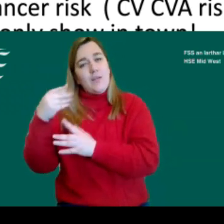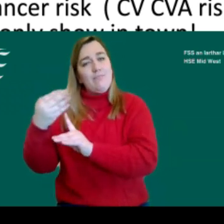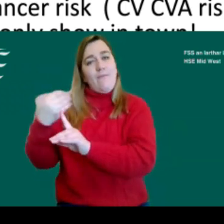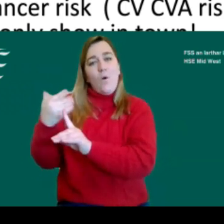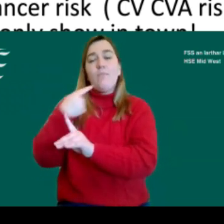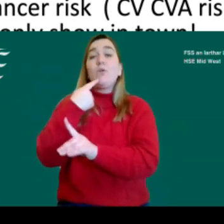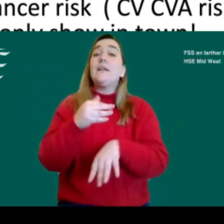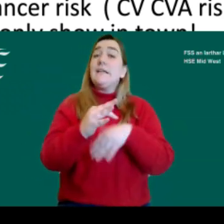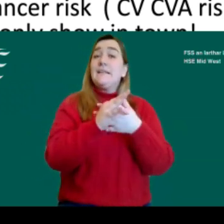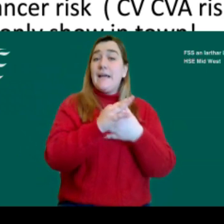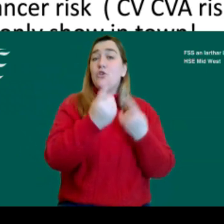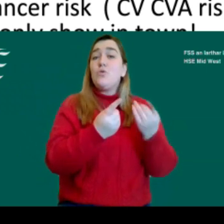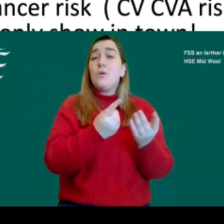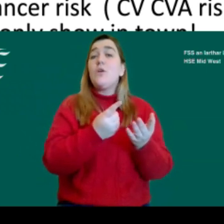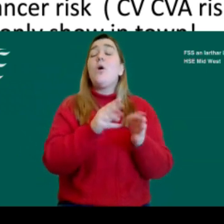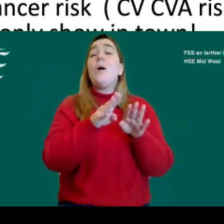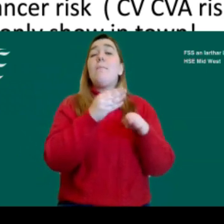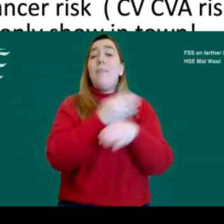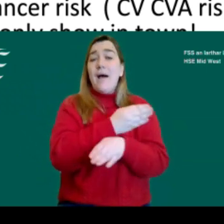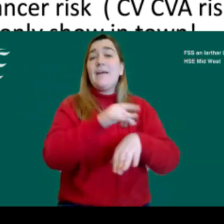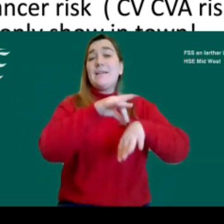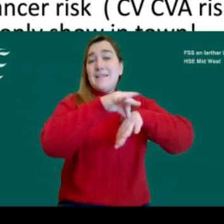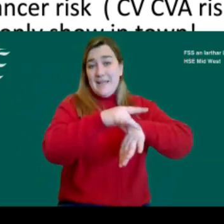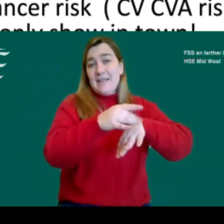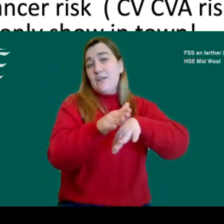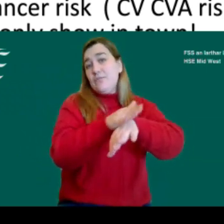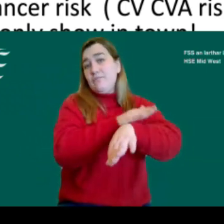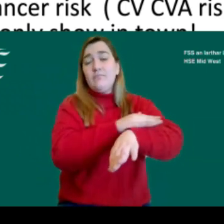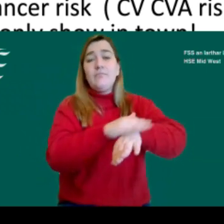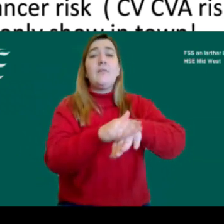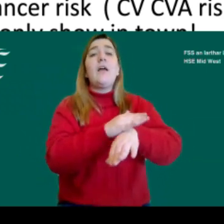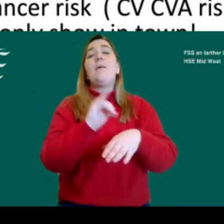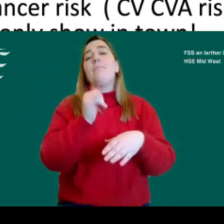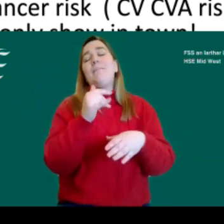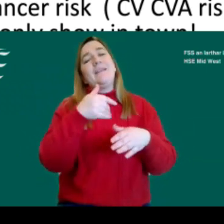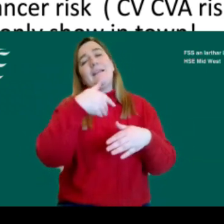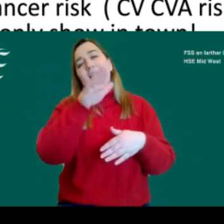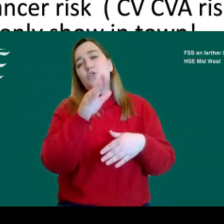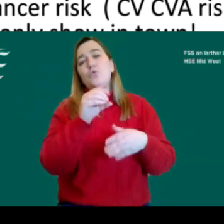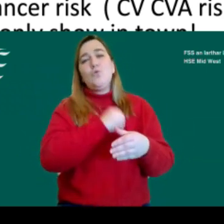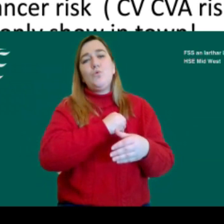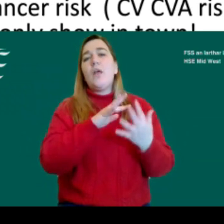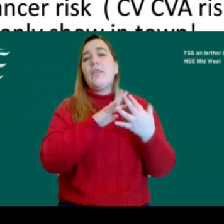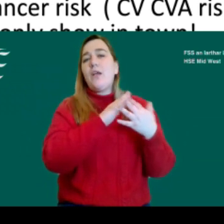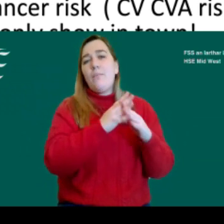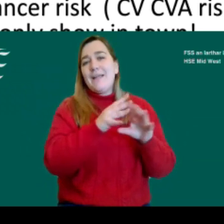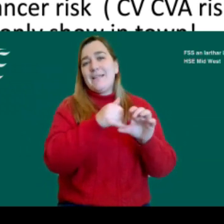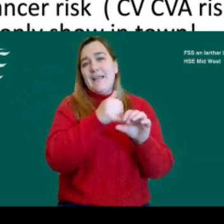Most GPs will send you to the Complex Clinic for that. Over 60, we generally take you off oral HRT and try and get you on to the gels,